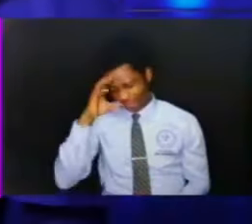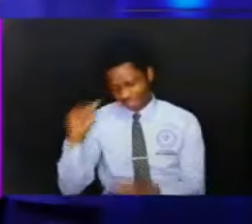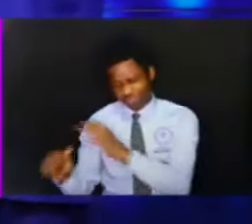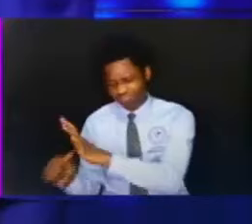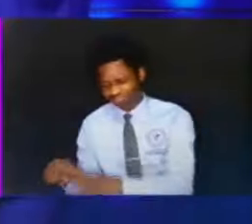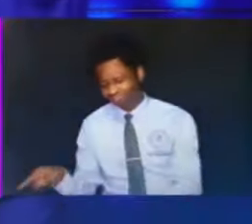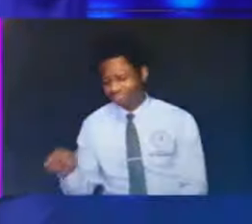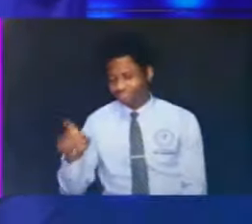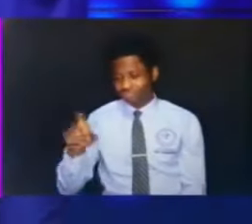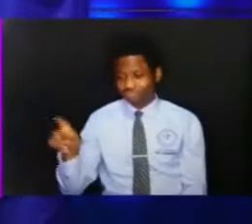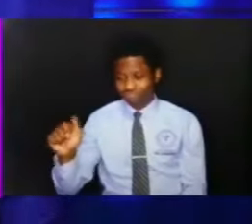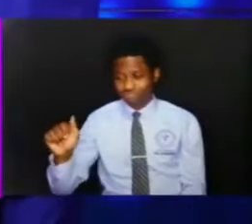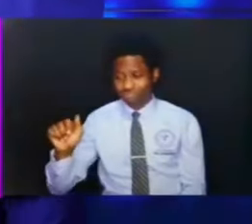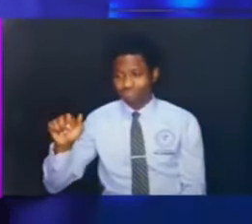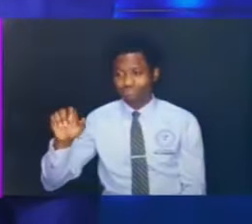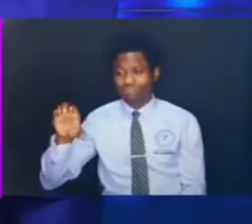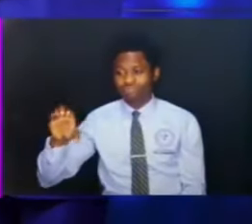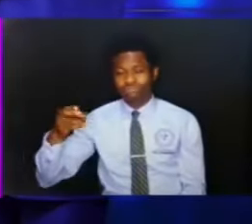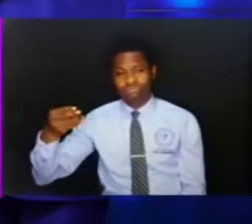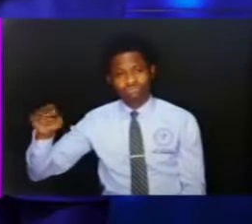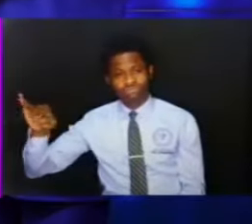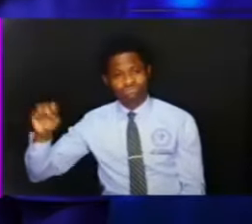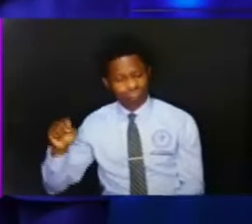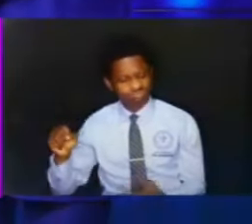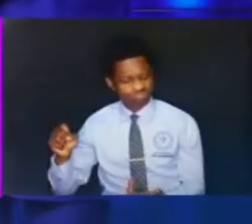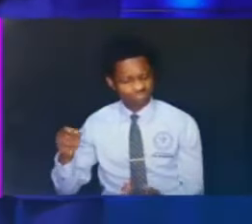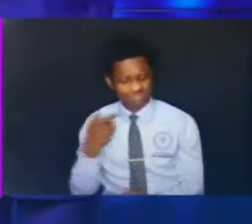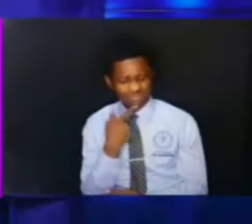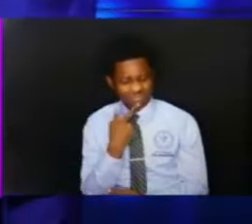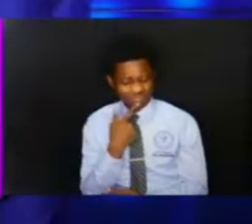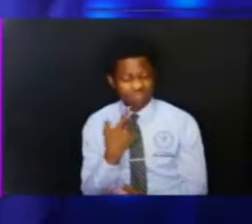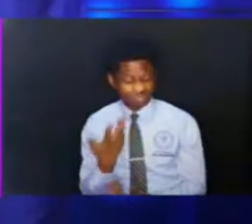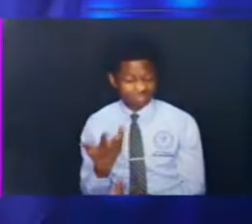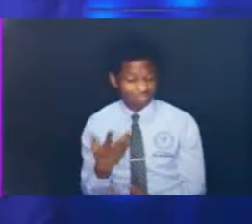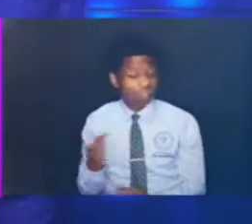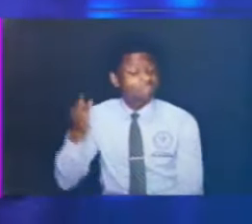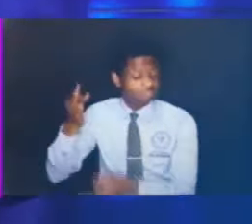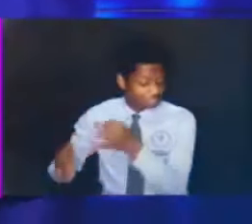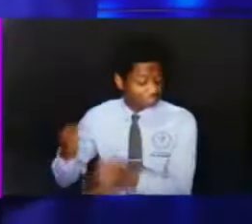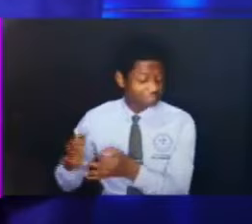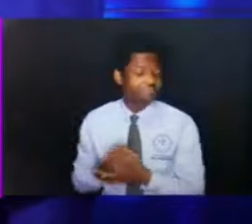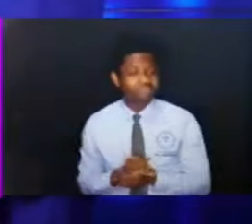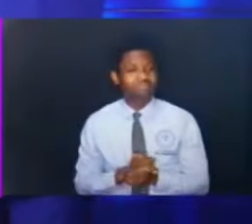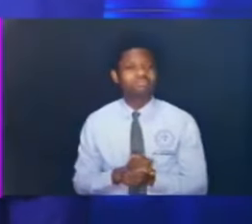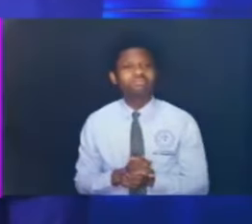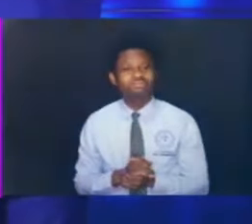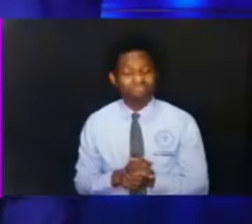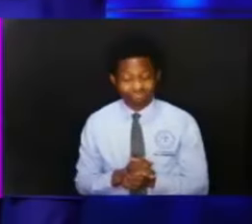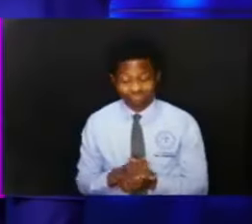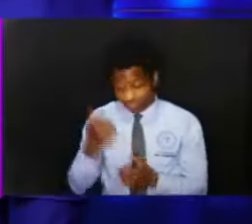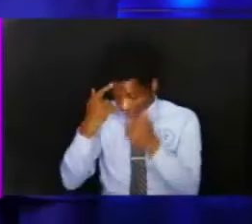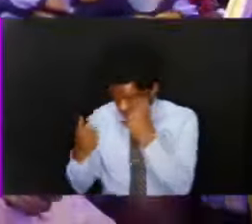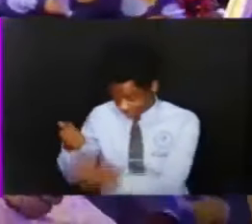papa. Especially when he use the word if. He himself, he knows that. He knows what he